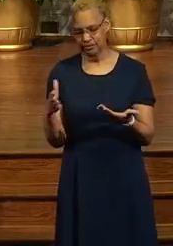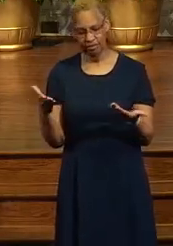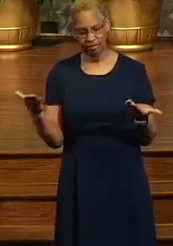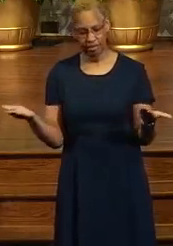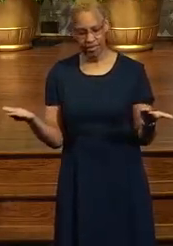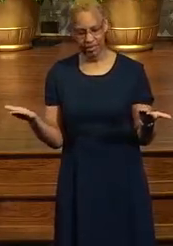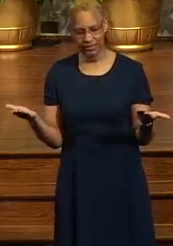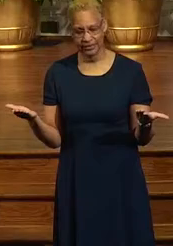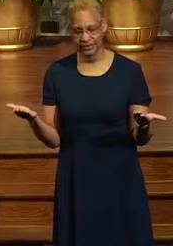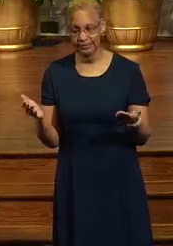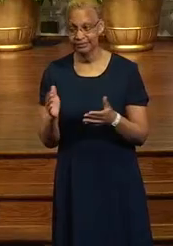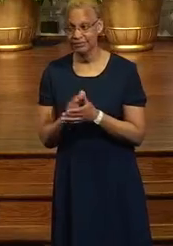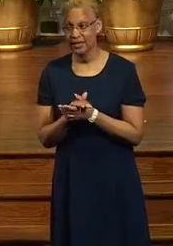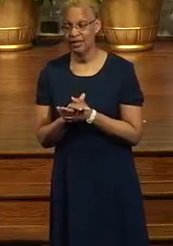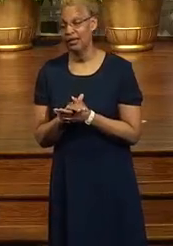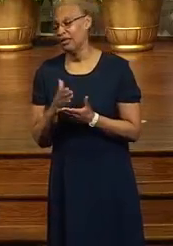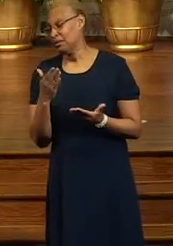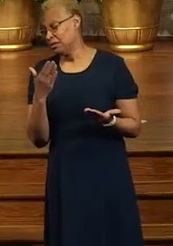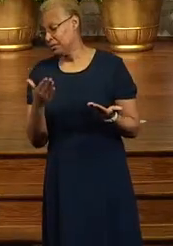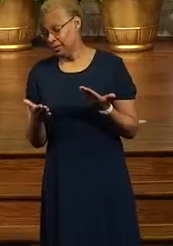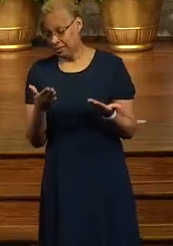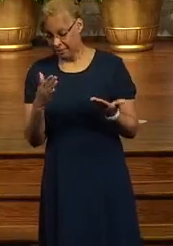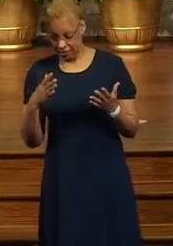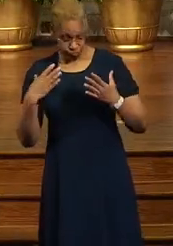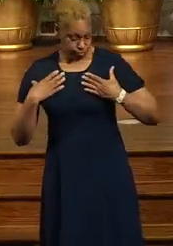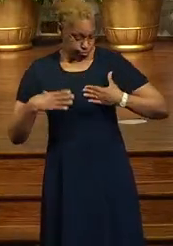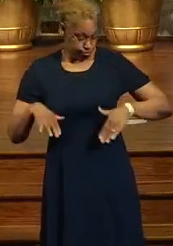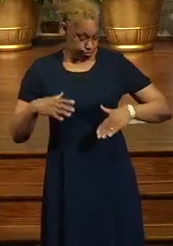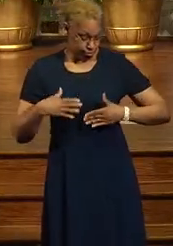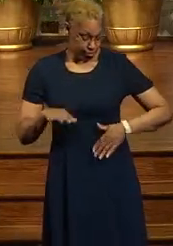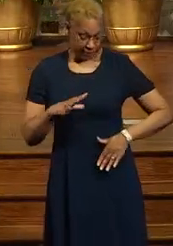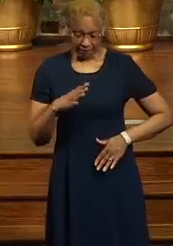You may be wearing a brand named dress,